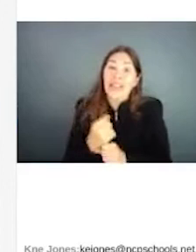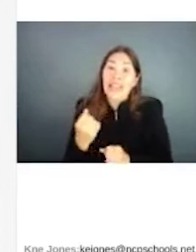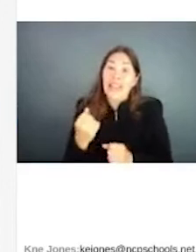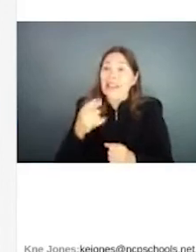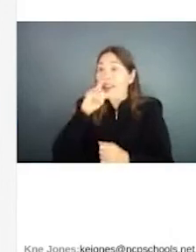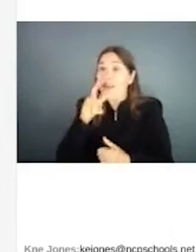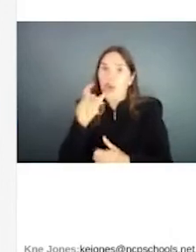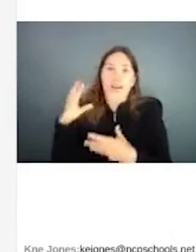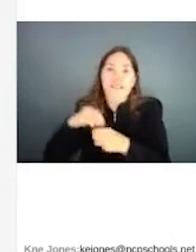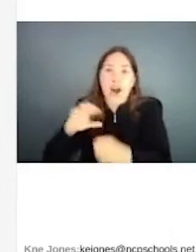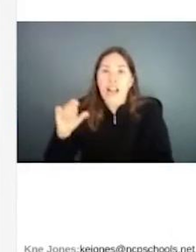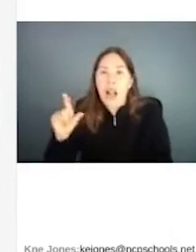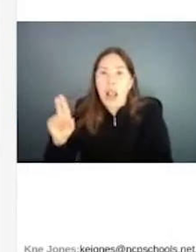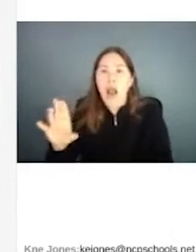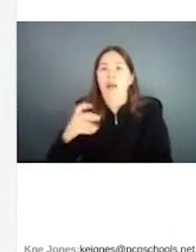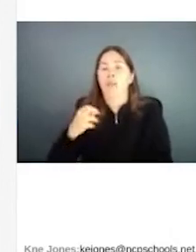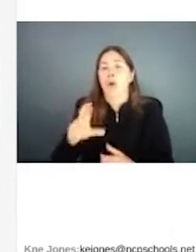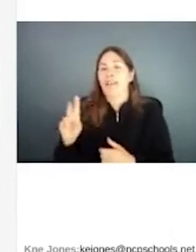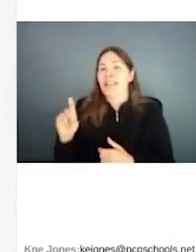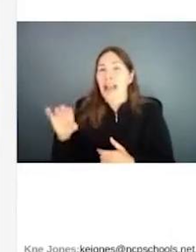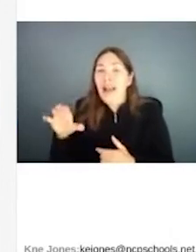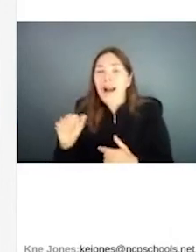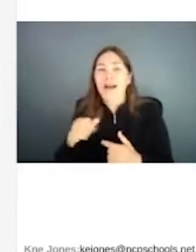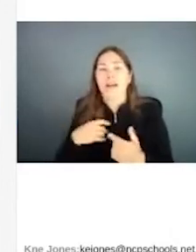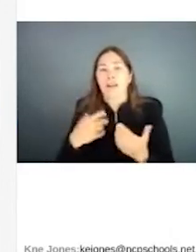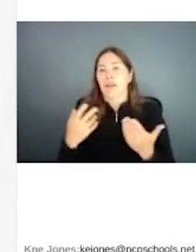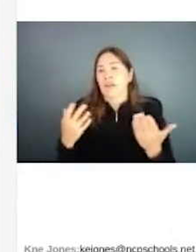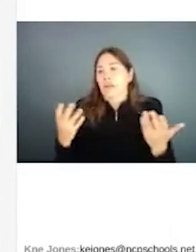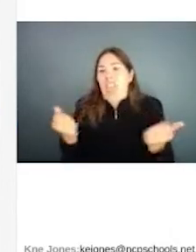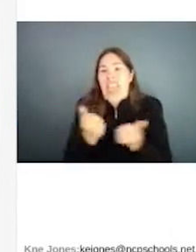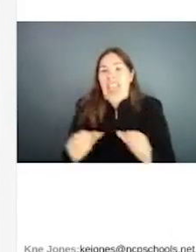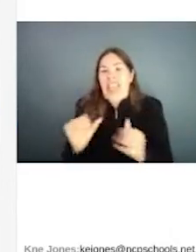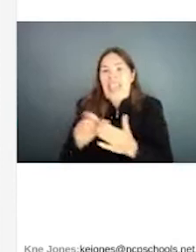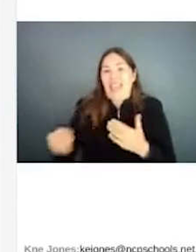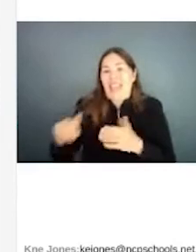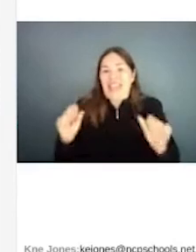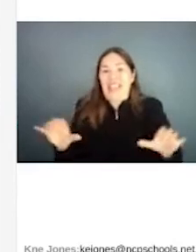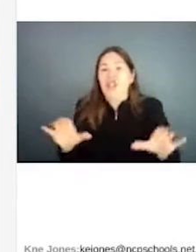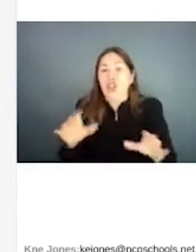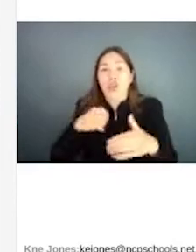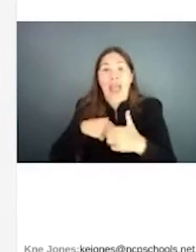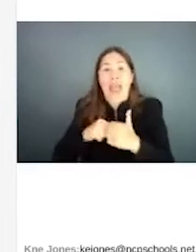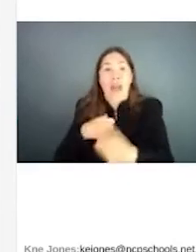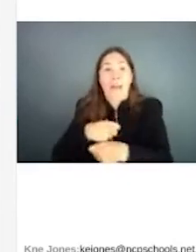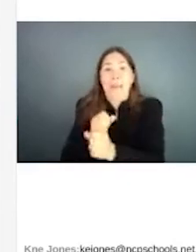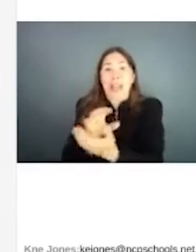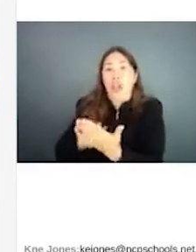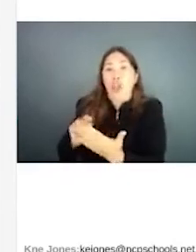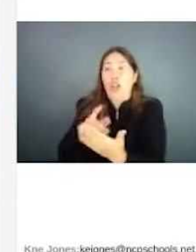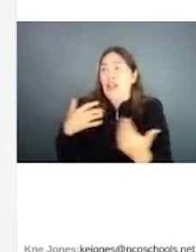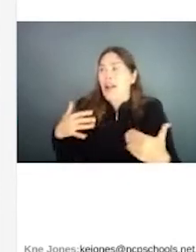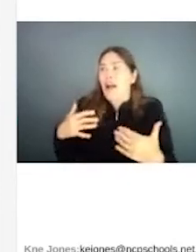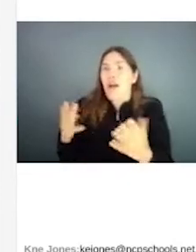club, or maybe they're in a DECA, right? Anything that they can do to make that learning more real to them, as